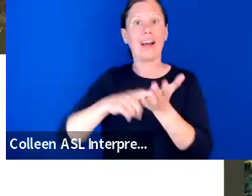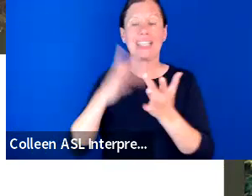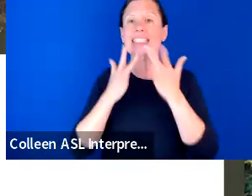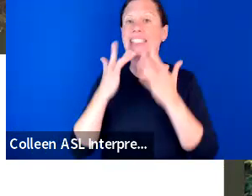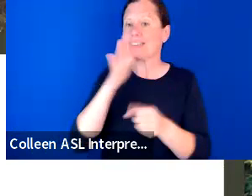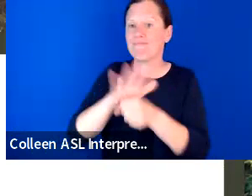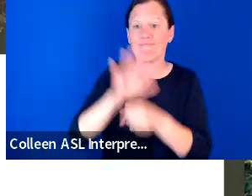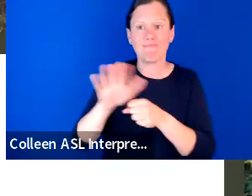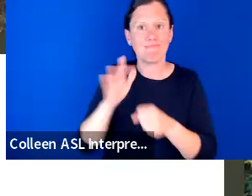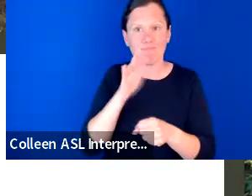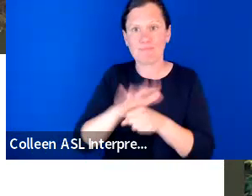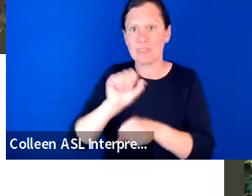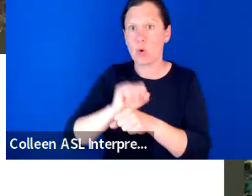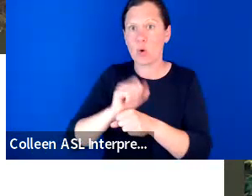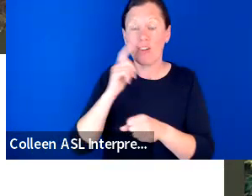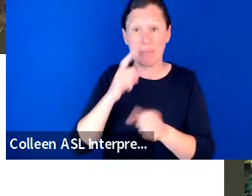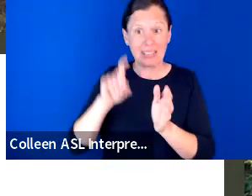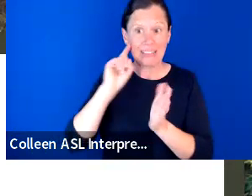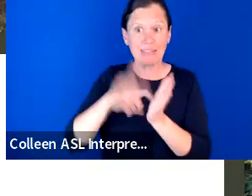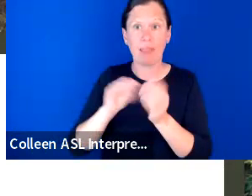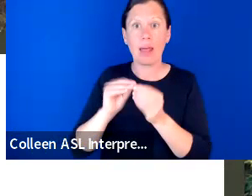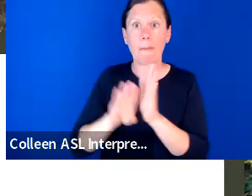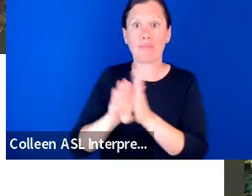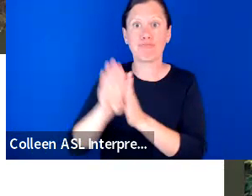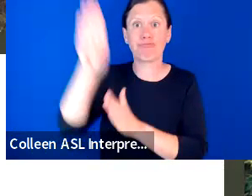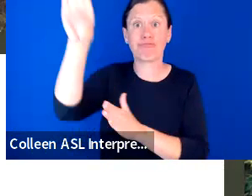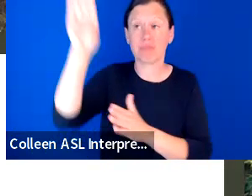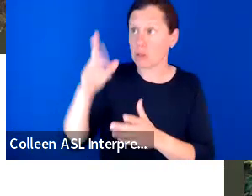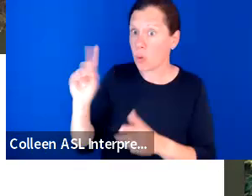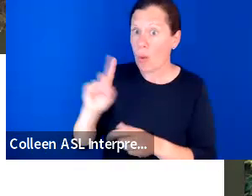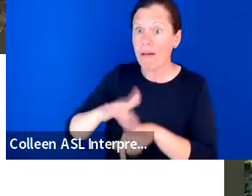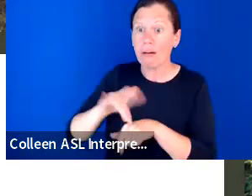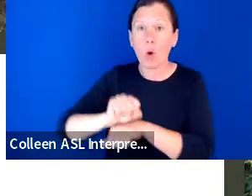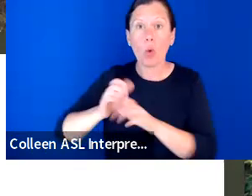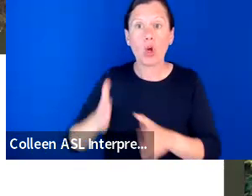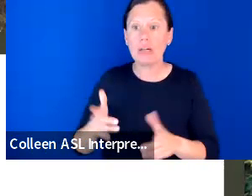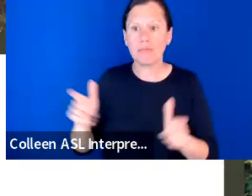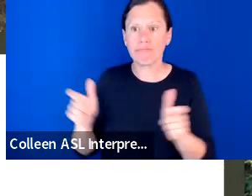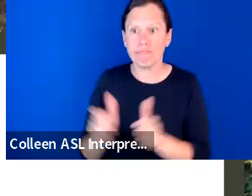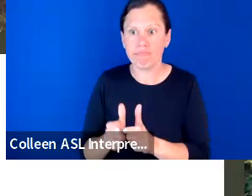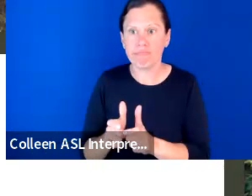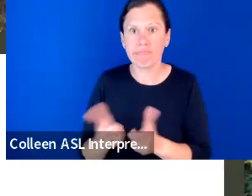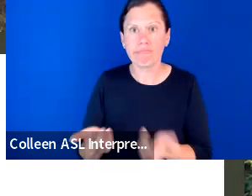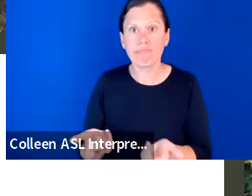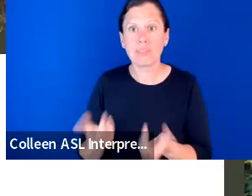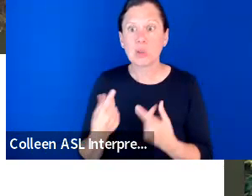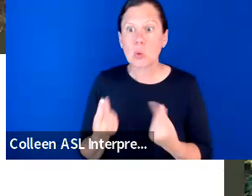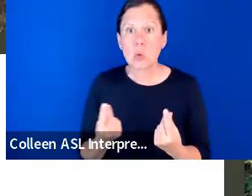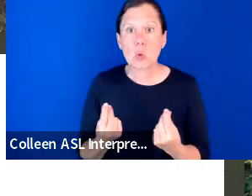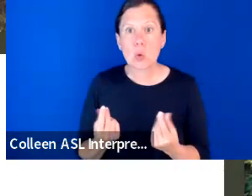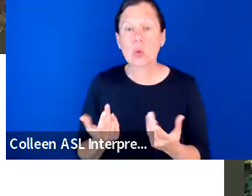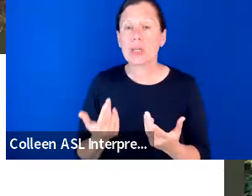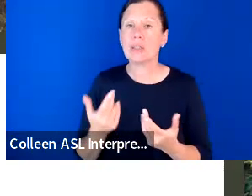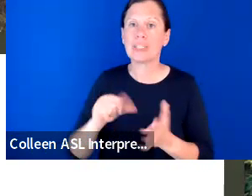increasing, but the number of available workers is not. With this kind of shortage, it's critical to keep as many people as possible